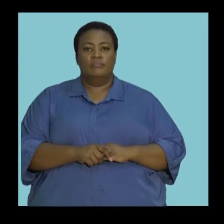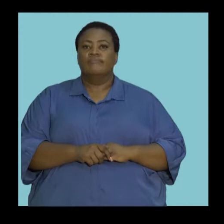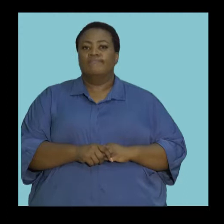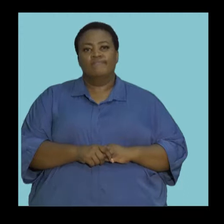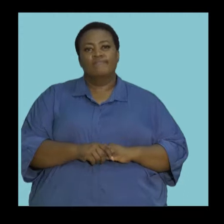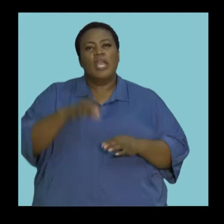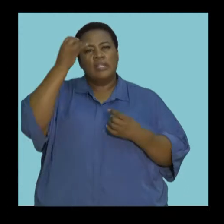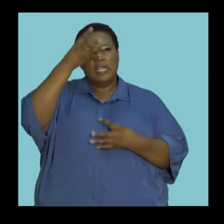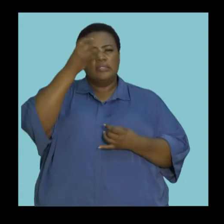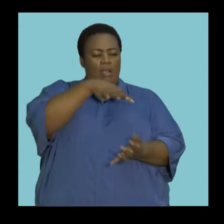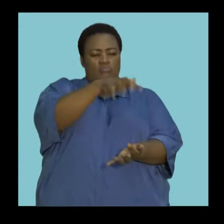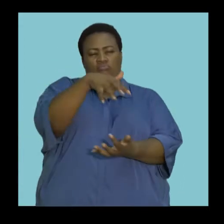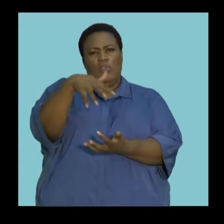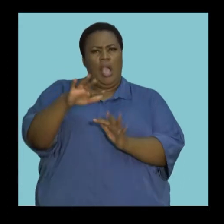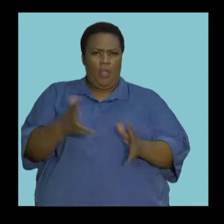How is data collected?